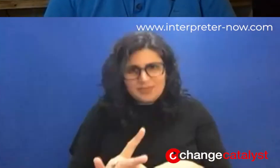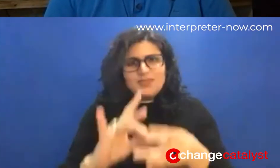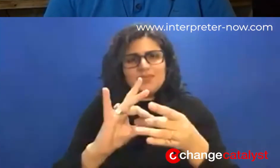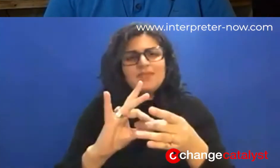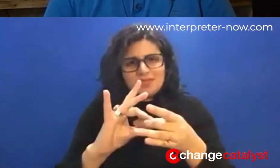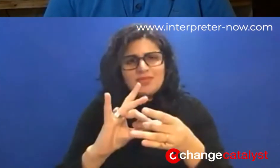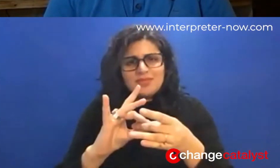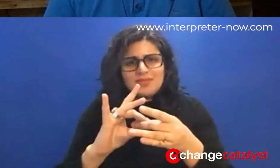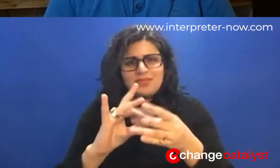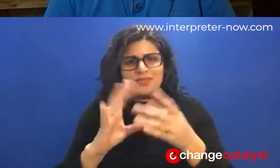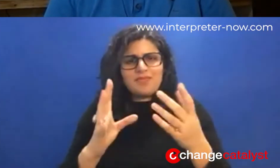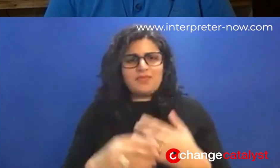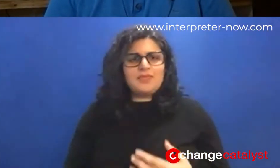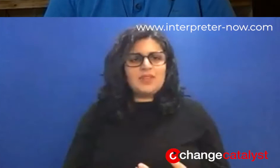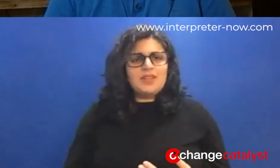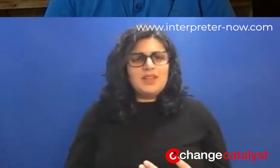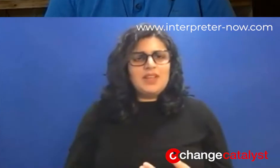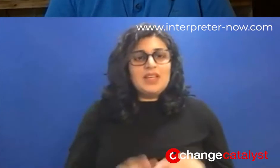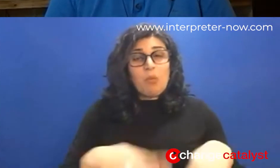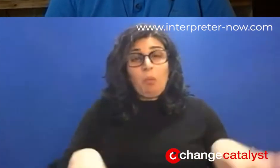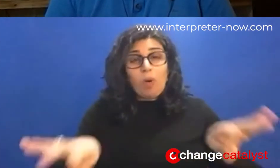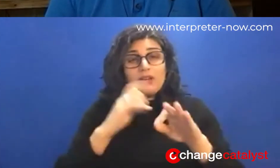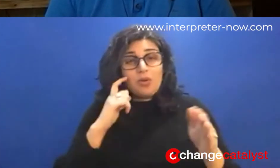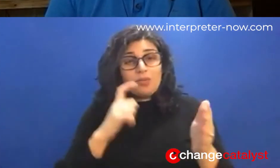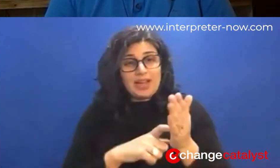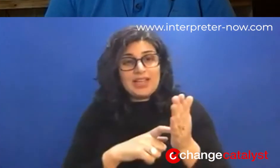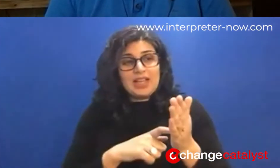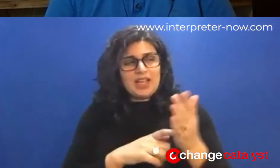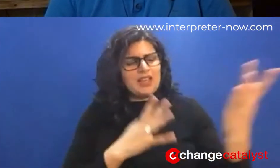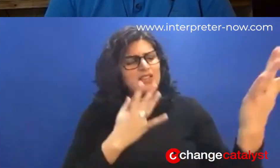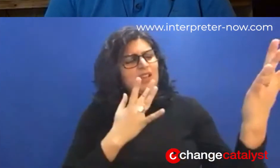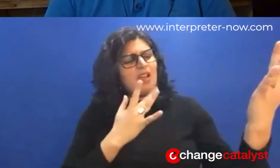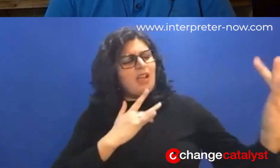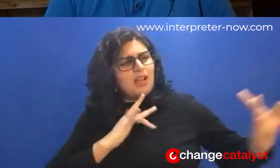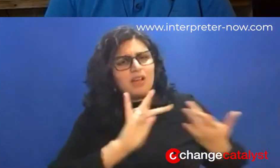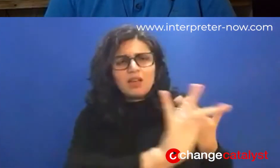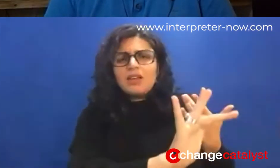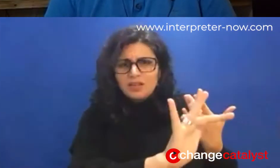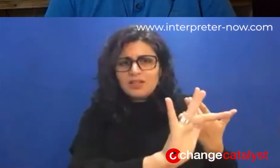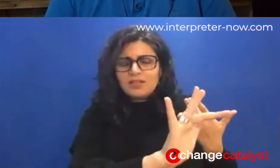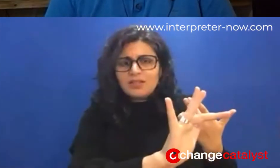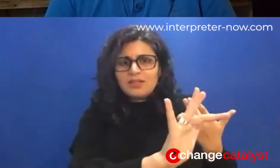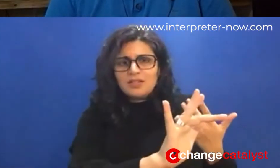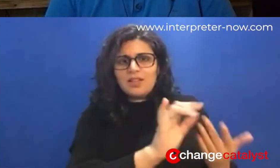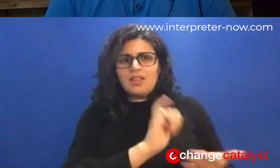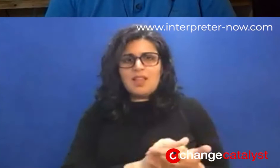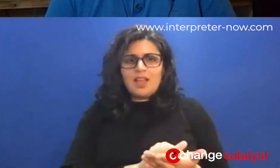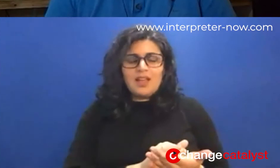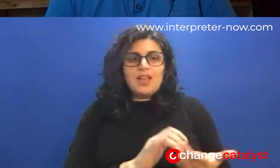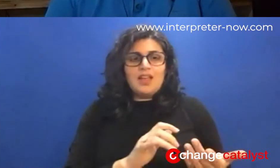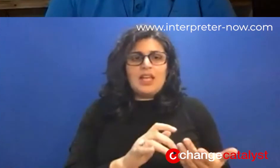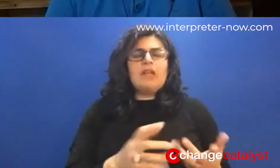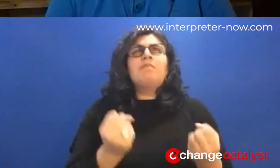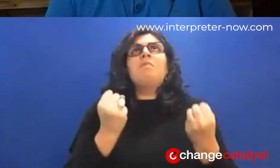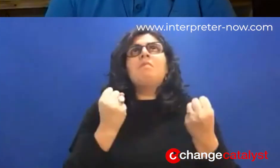important to recognize and have empathy for folks as they experience that, and so many of the